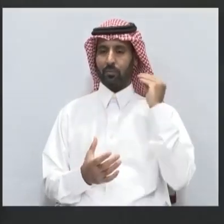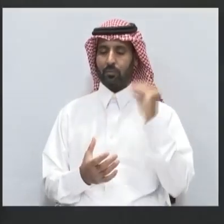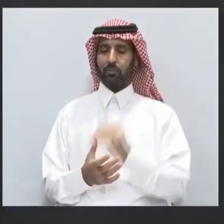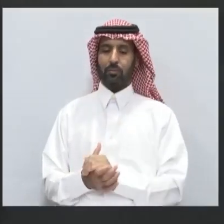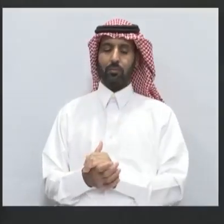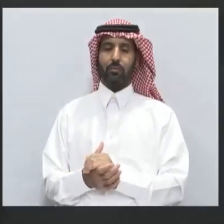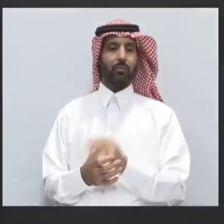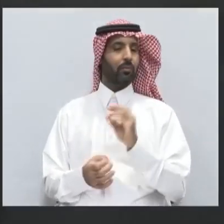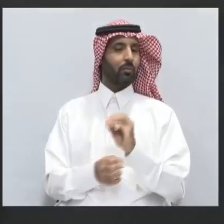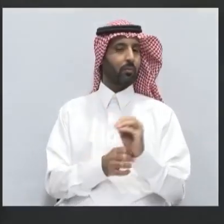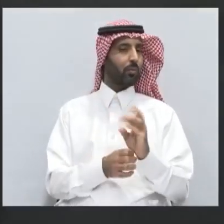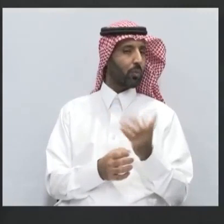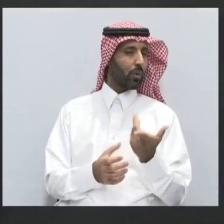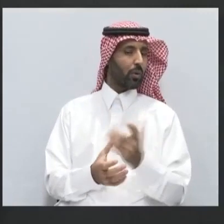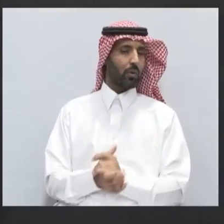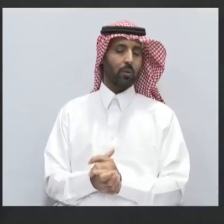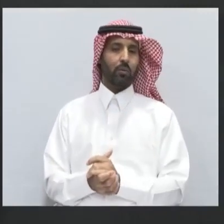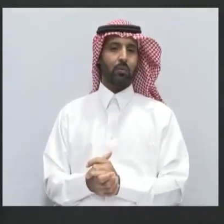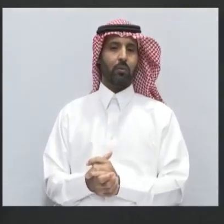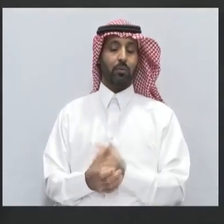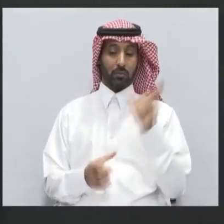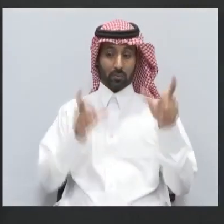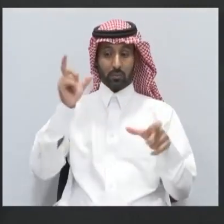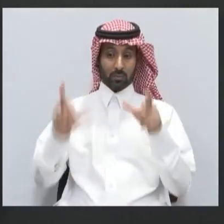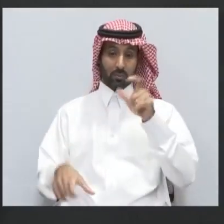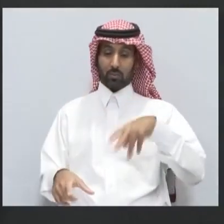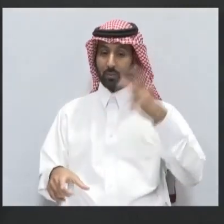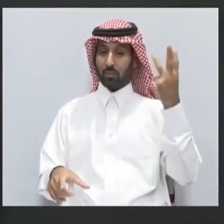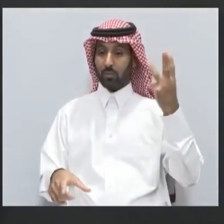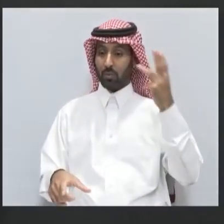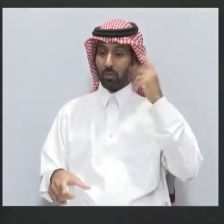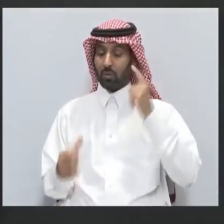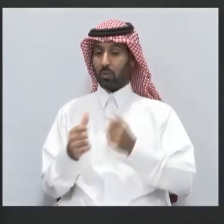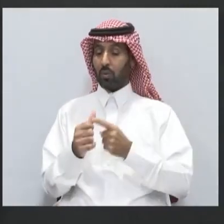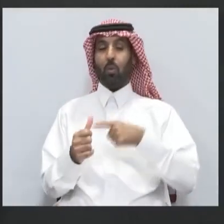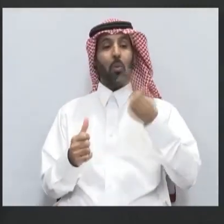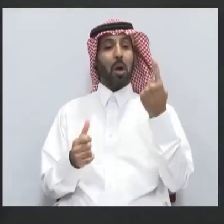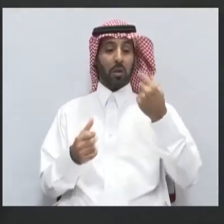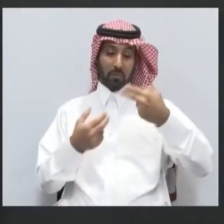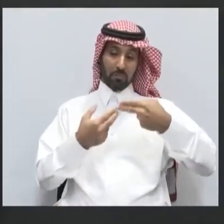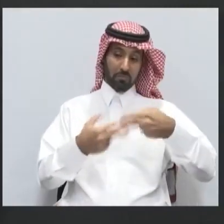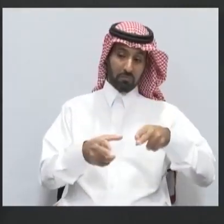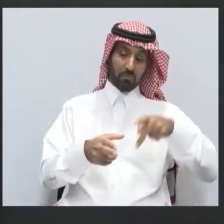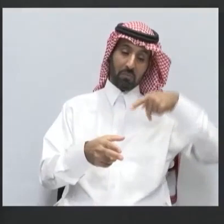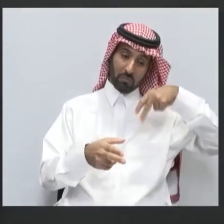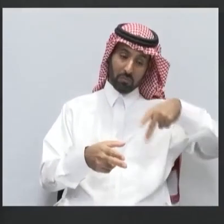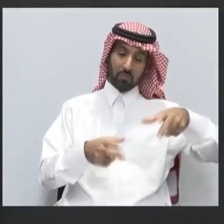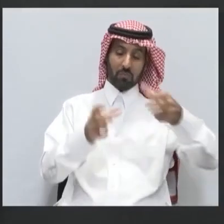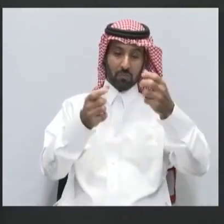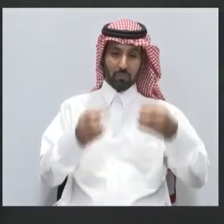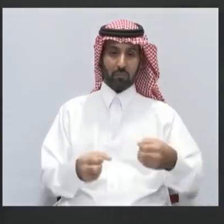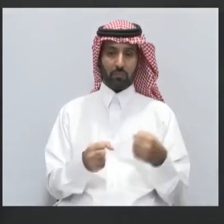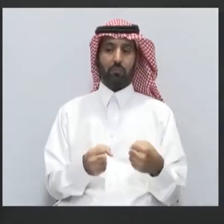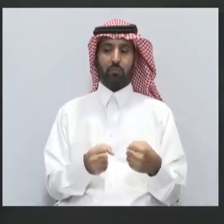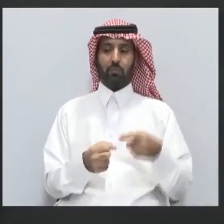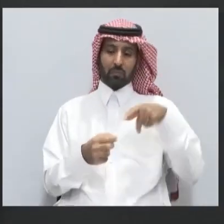different opinions. Is he the person who just one way from being released from prison and then he